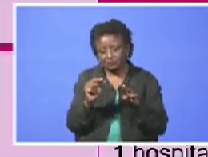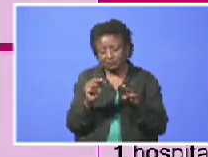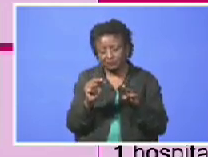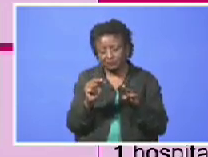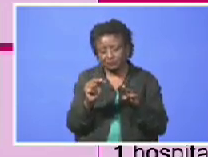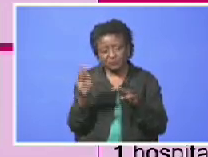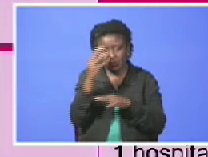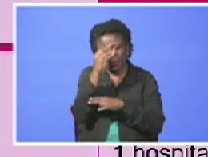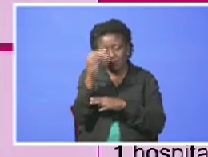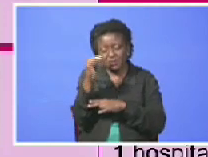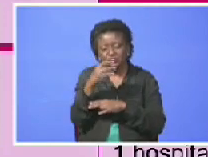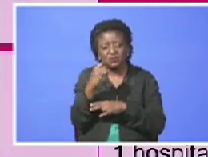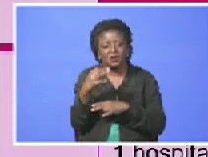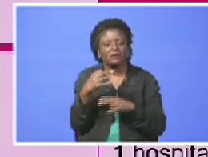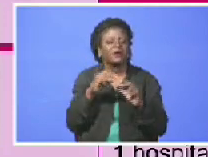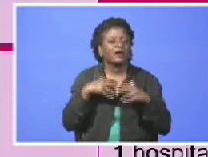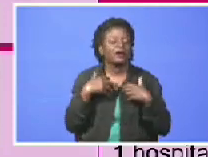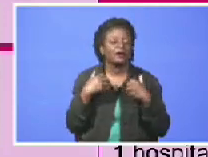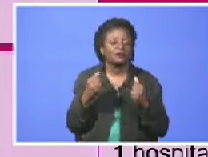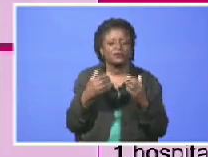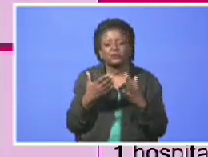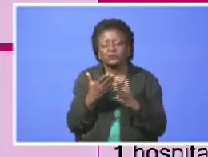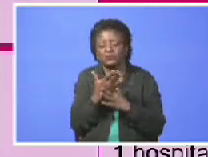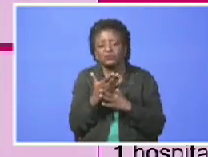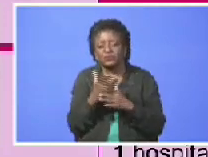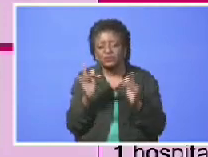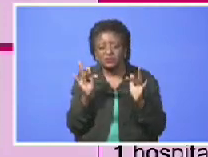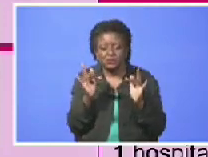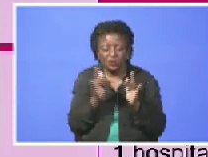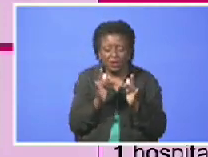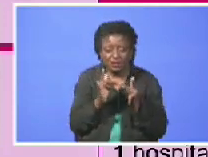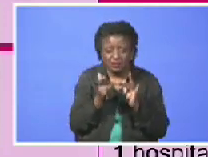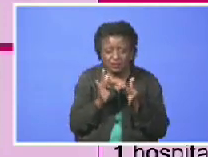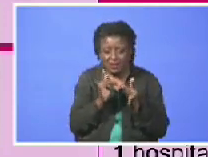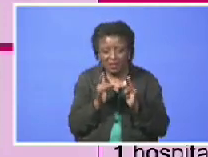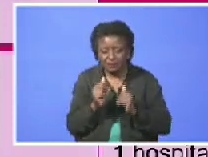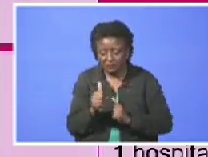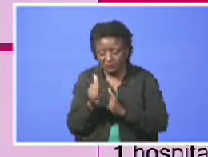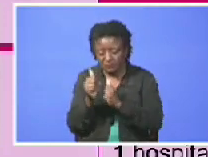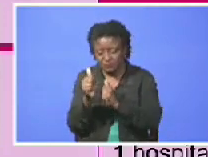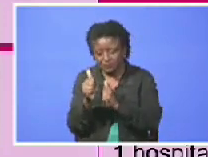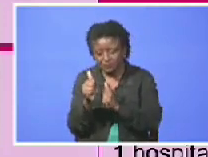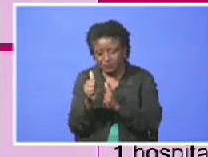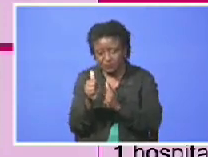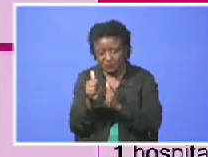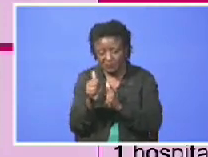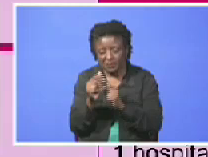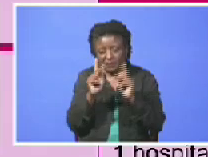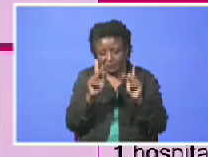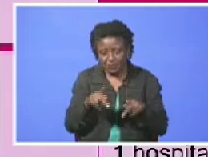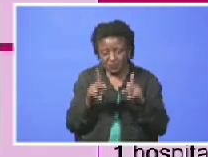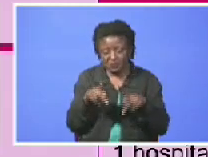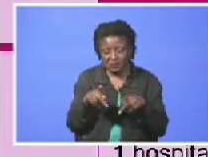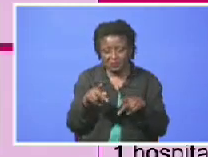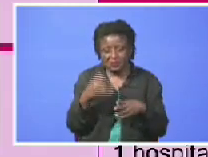The Ministry of Health, through its contact tracing officers, has